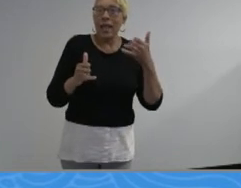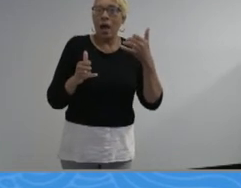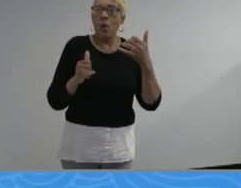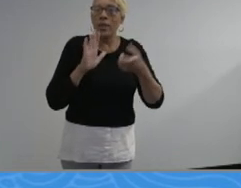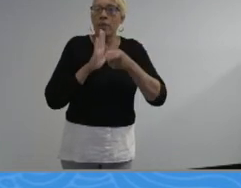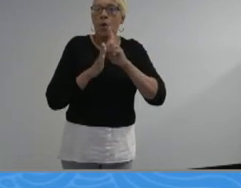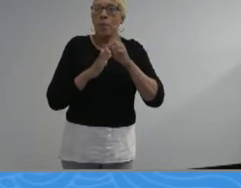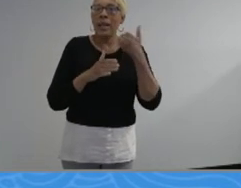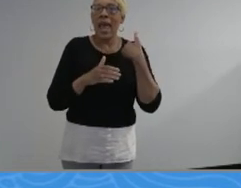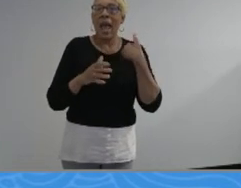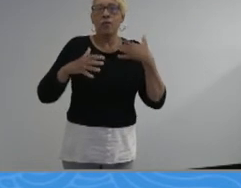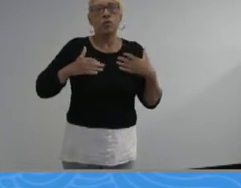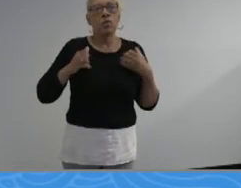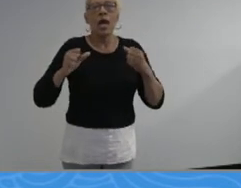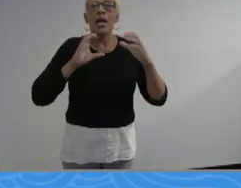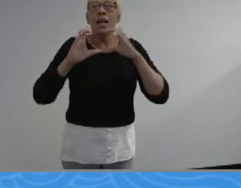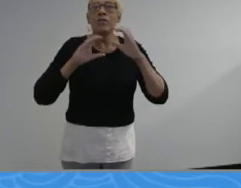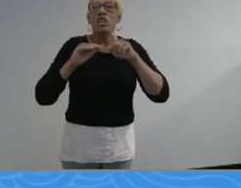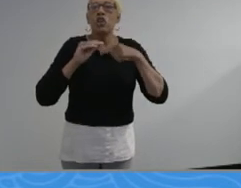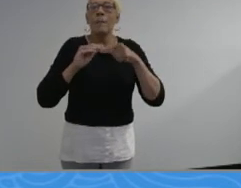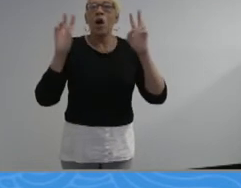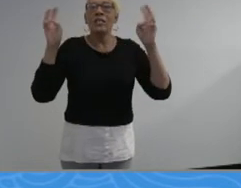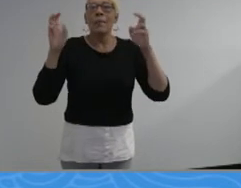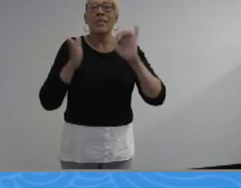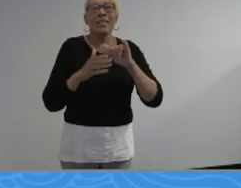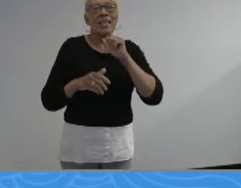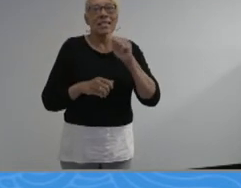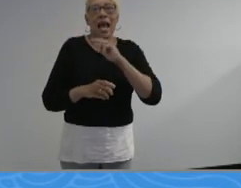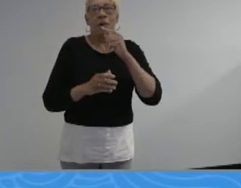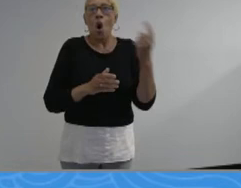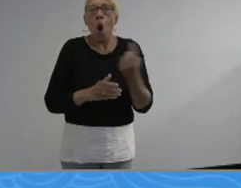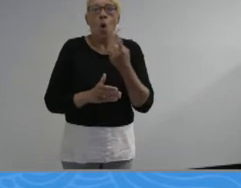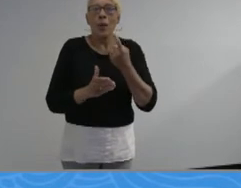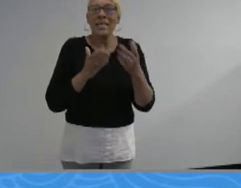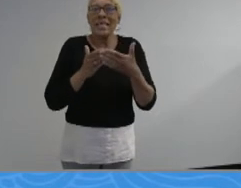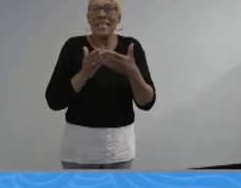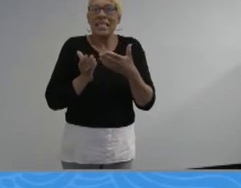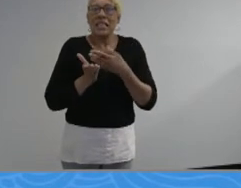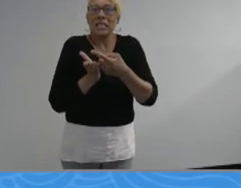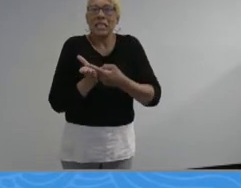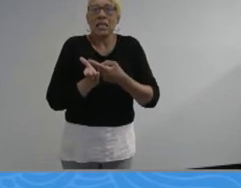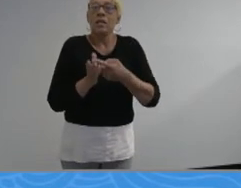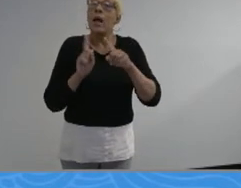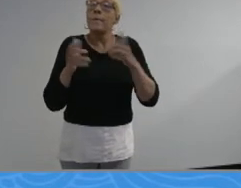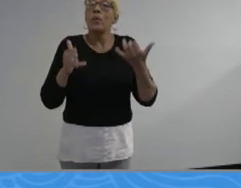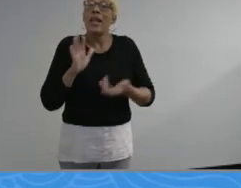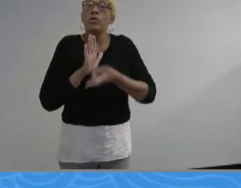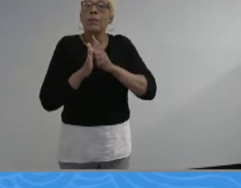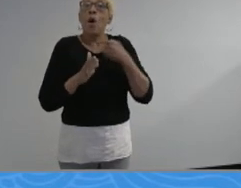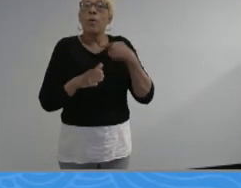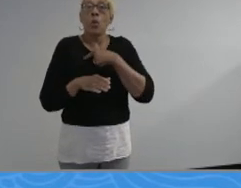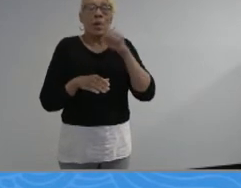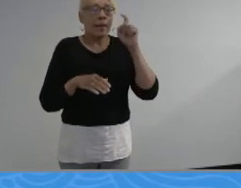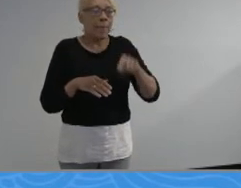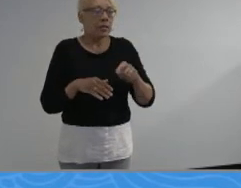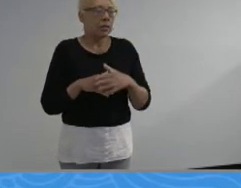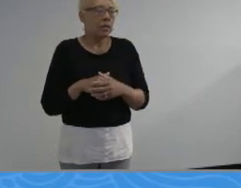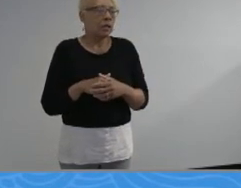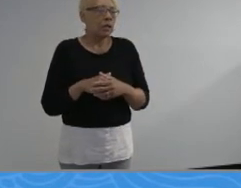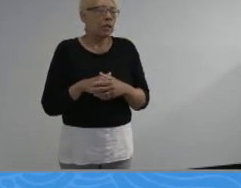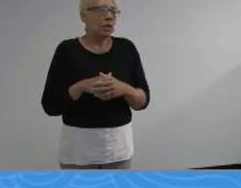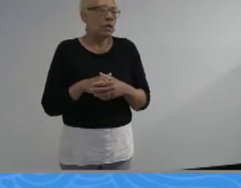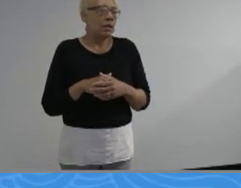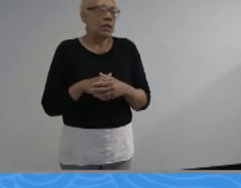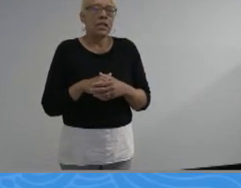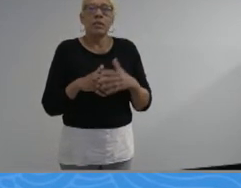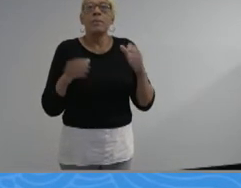have some courageous conversations about topics that are not always easy to discuss. But this is the moment that we must be better. This is the moment we have to